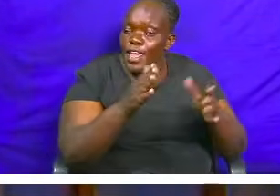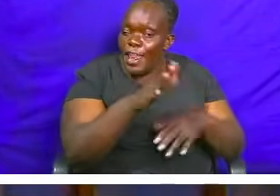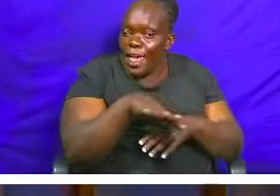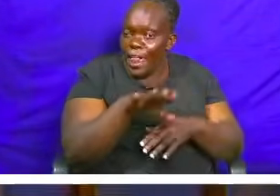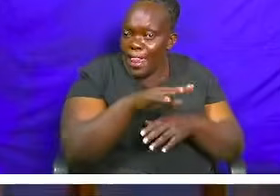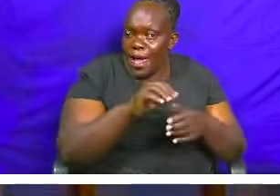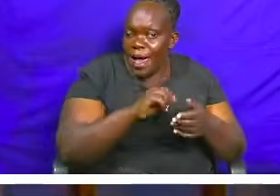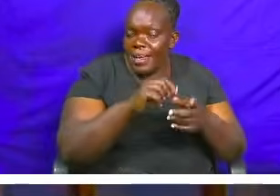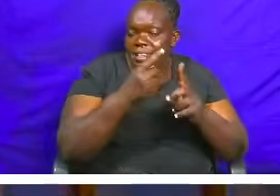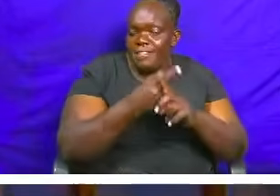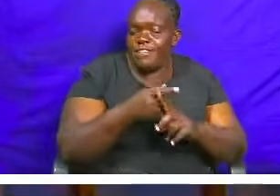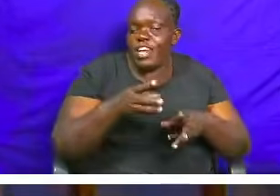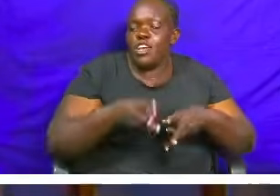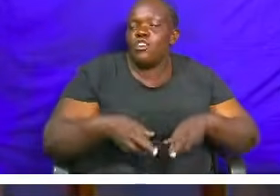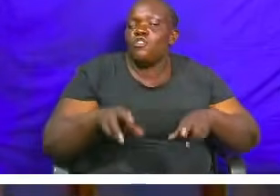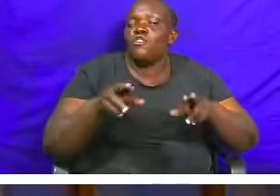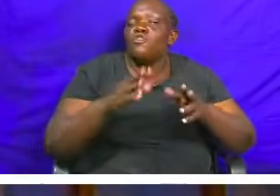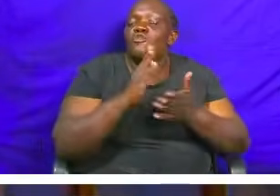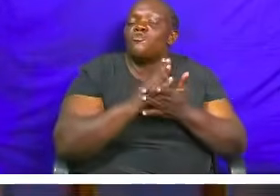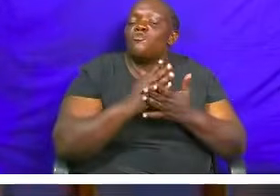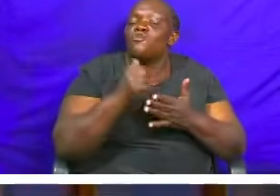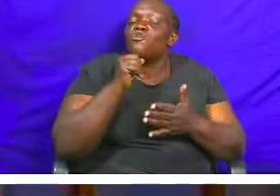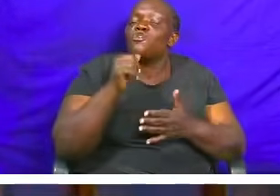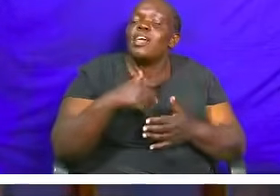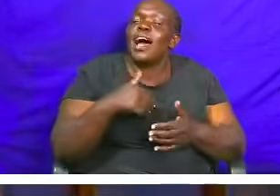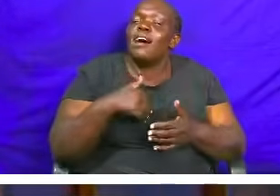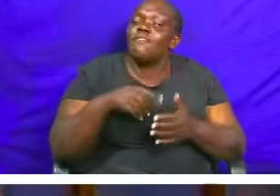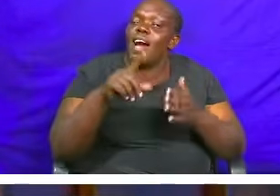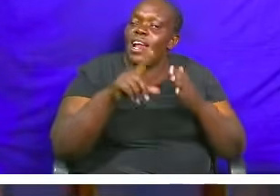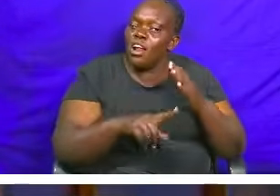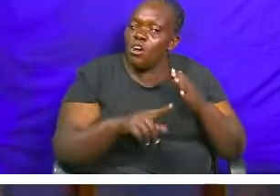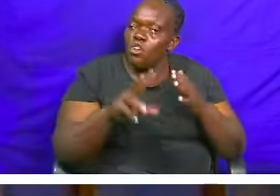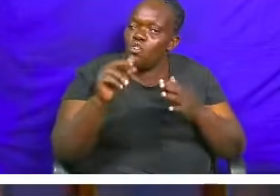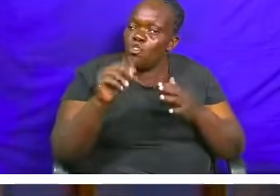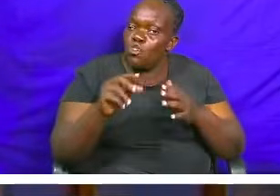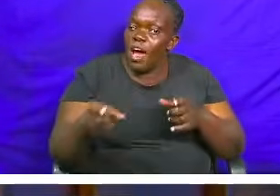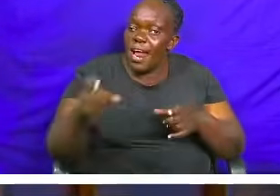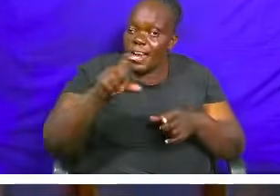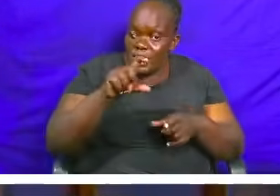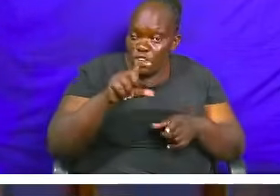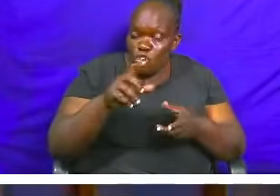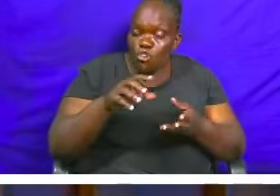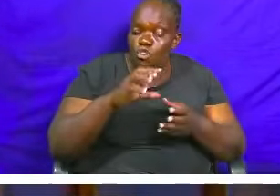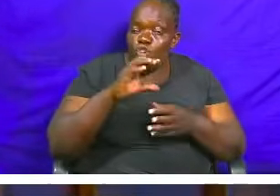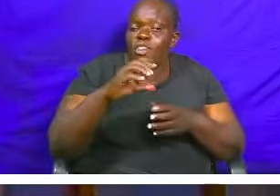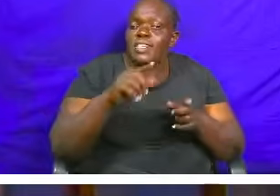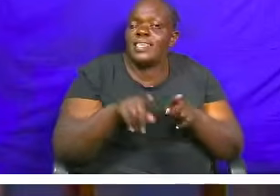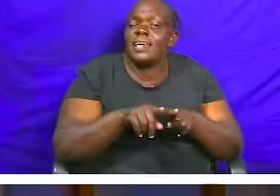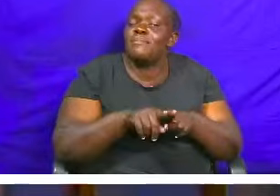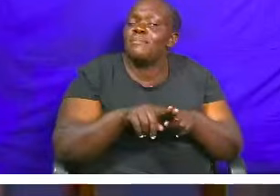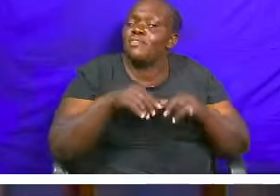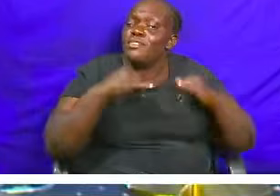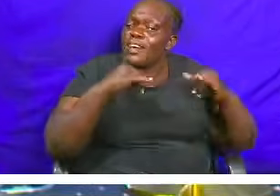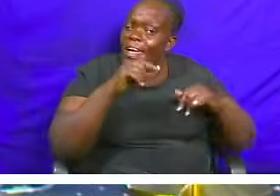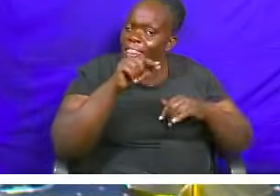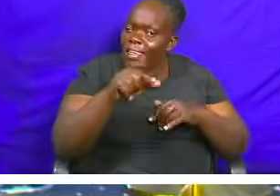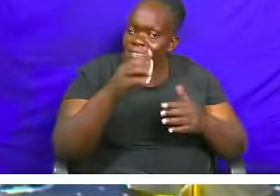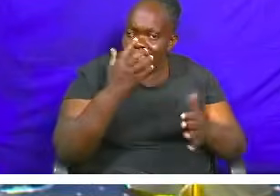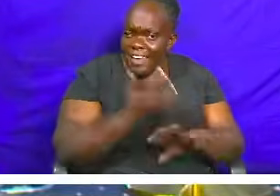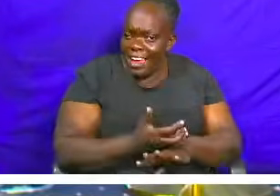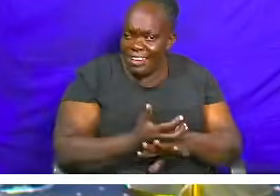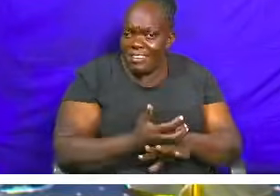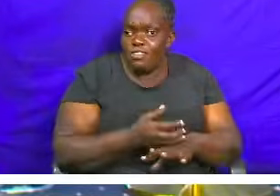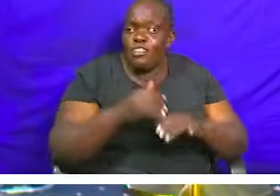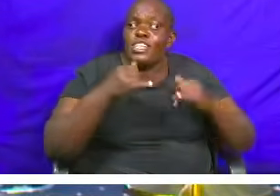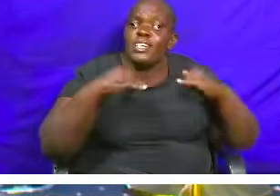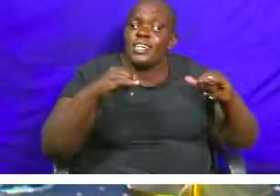alternative routes. Okay. Yeah. So we don't have to bother about that. At no additional cost. Okay. We have Wow, signed very a contract with them. Yeah. So they are going